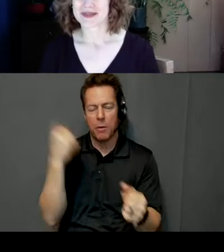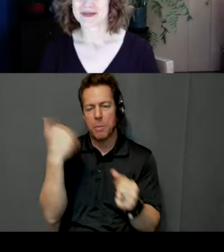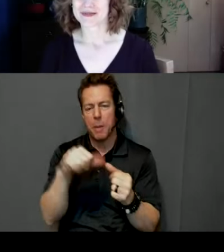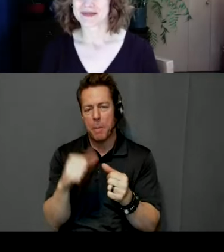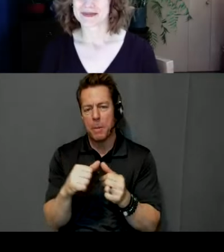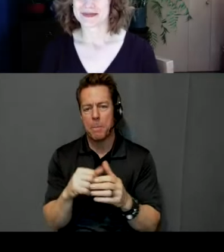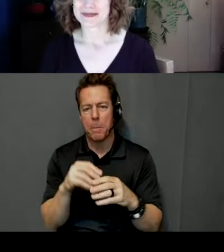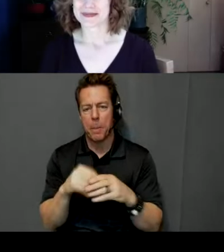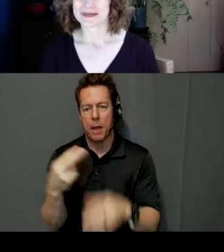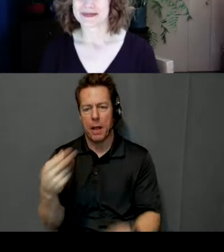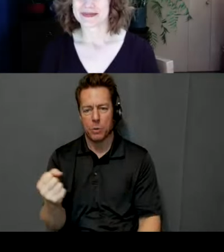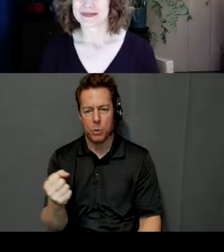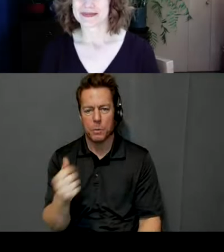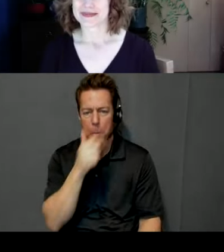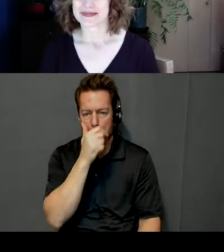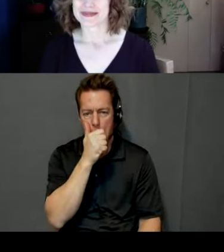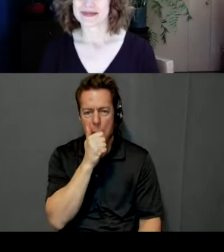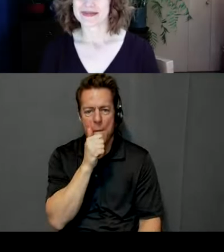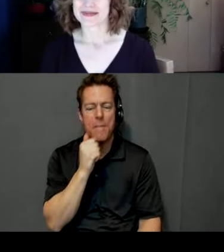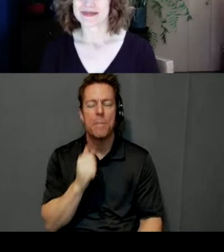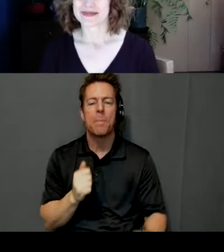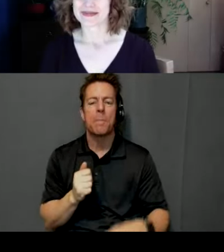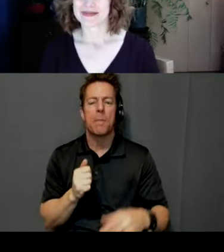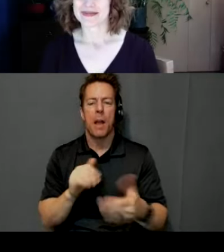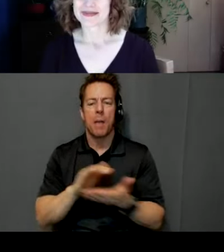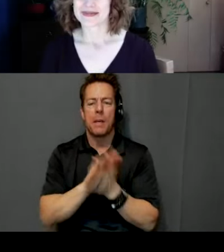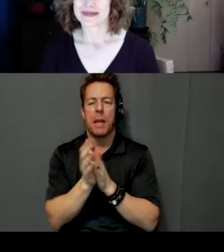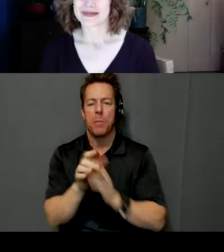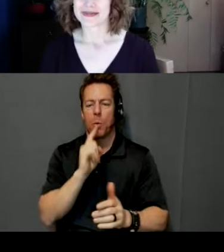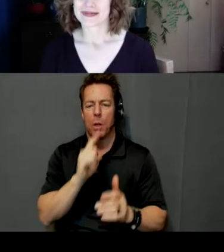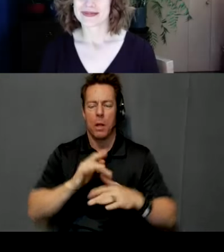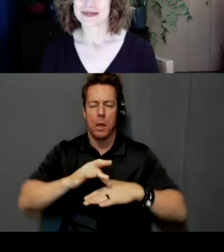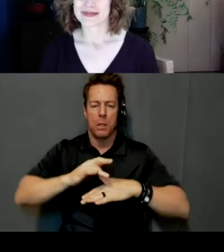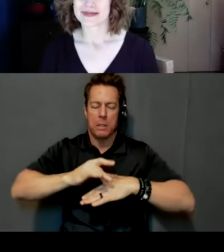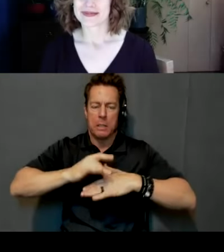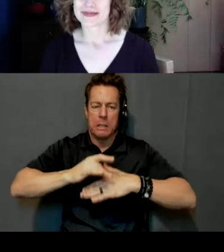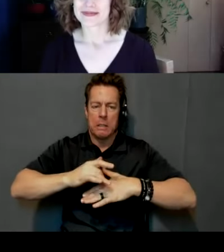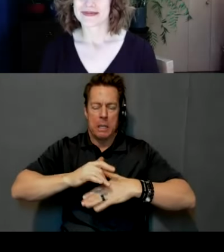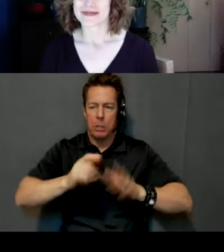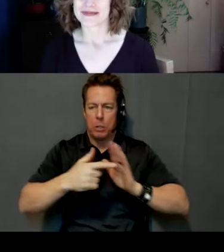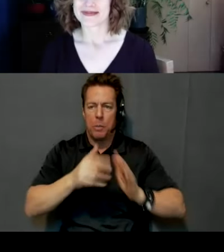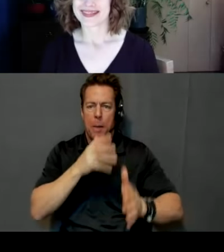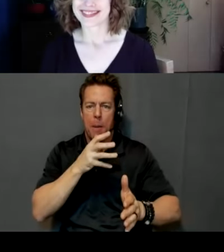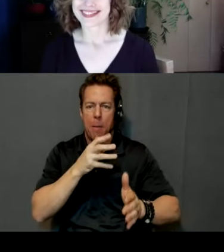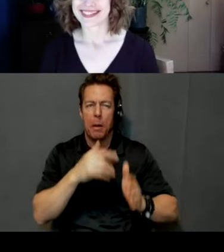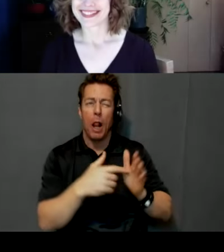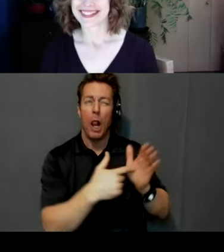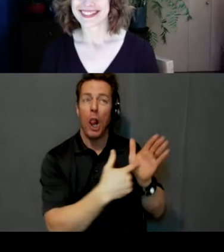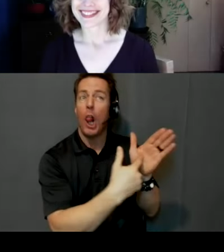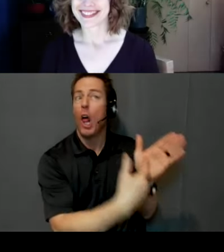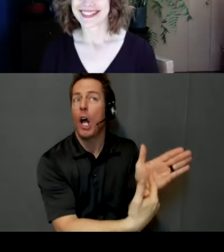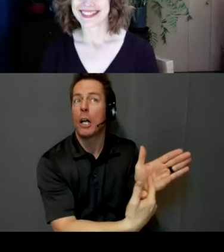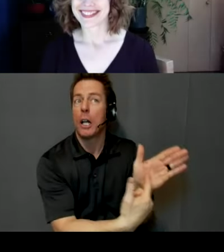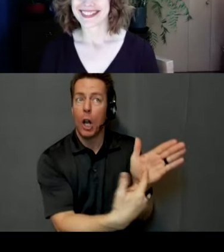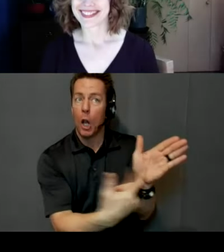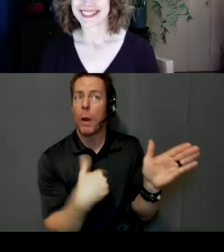high school, I just became really obsessive, and I would show my mom and be like, look what I did.